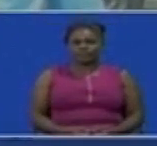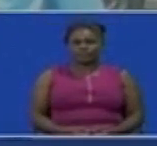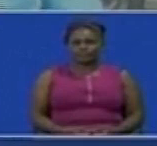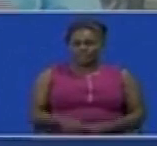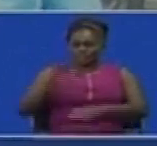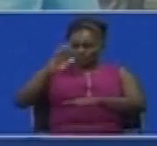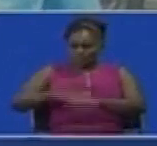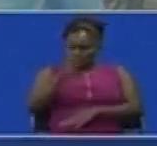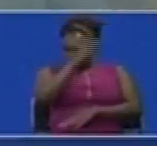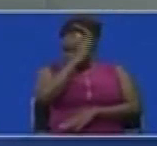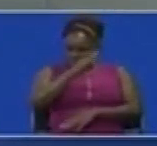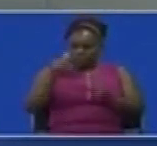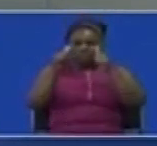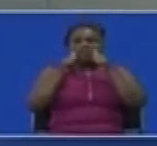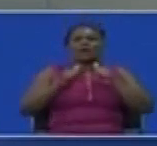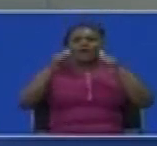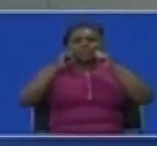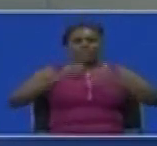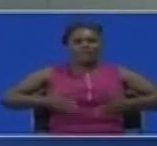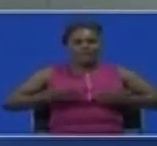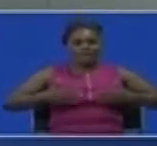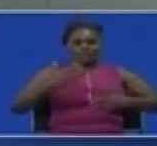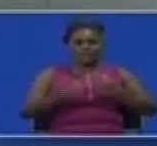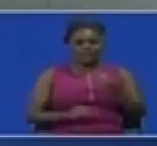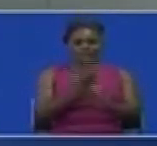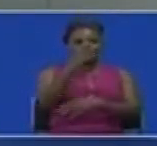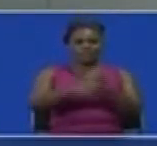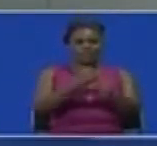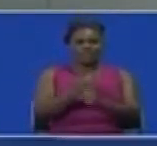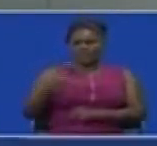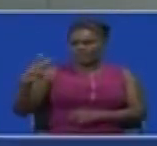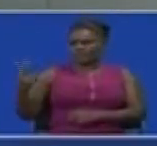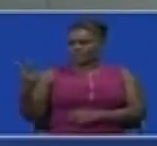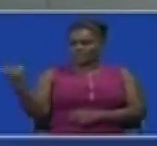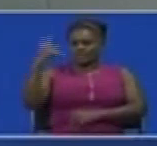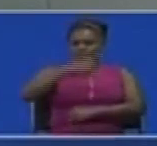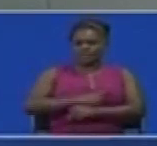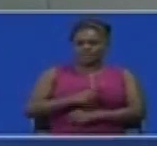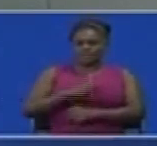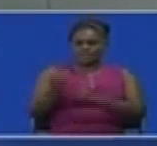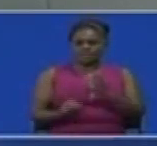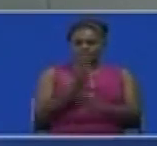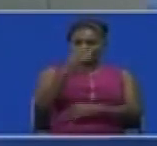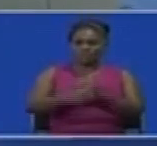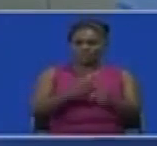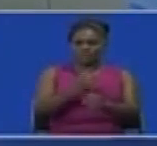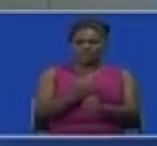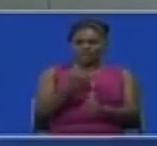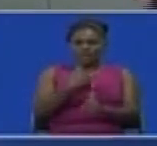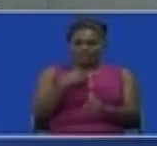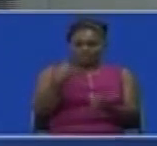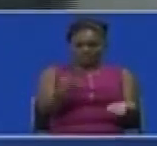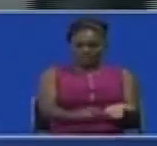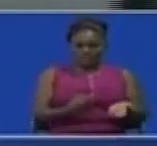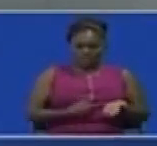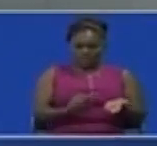Well, good afternoon, Aby Agina, and happy new year to you. And indeed, yes, it's the second day of the new year, and already we're having a huge discussion